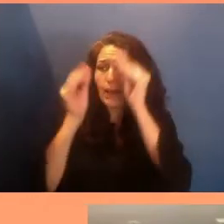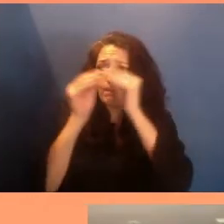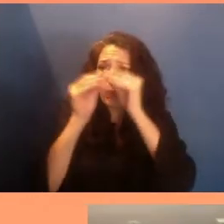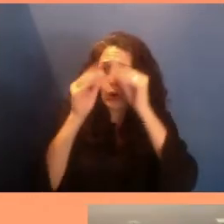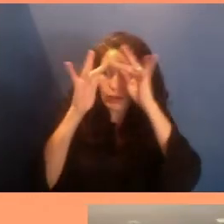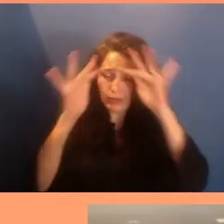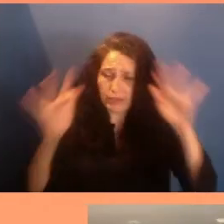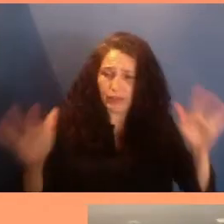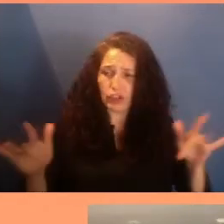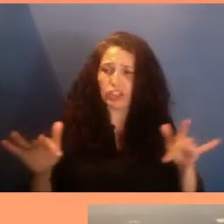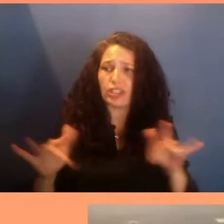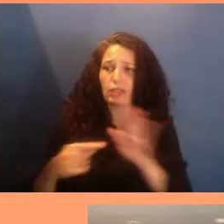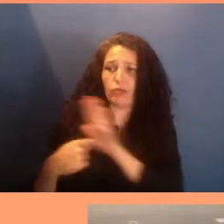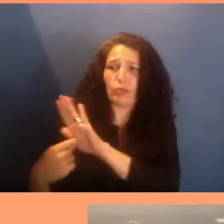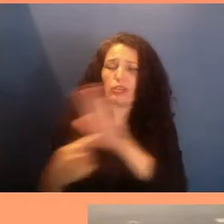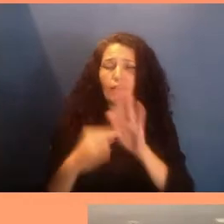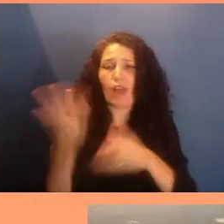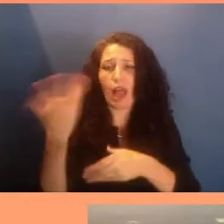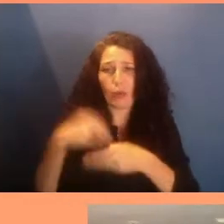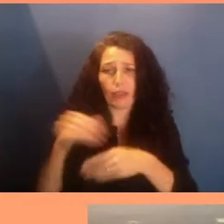industry.